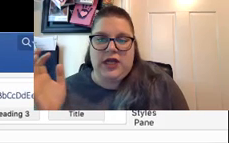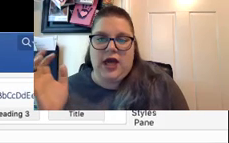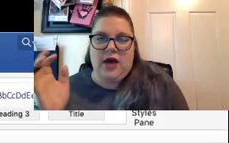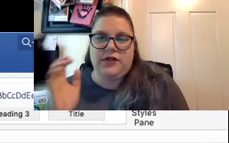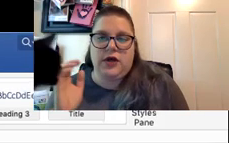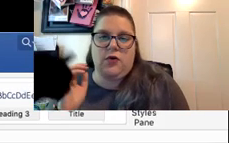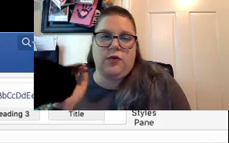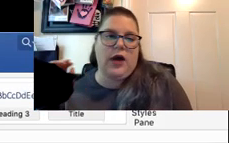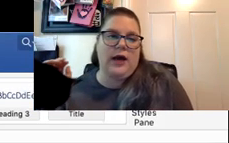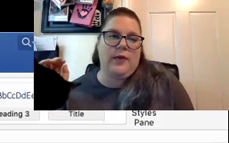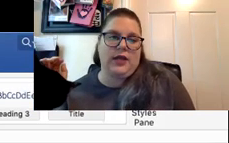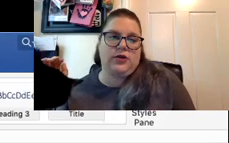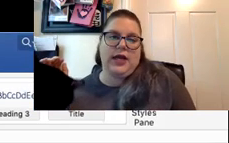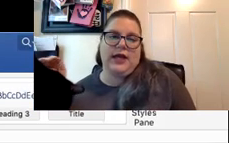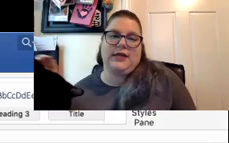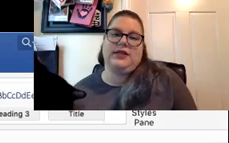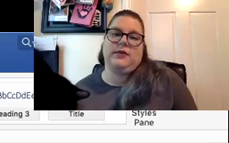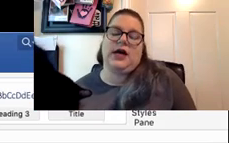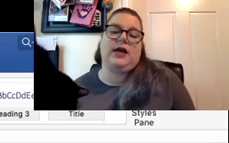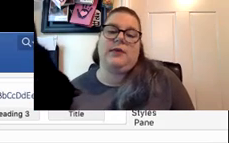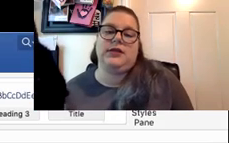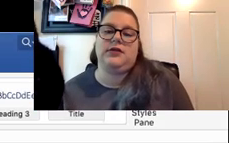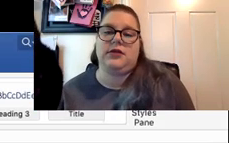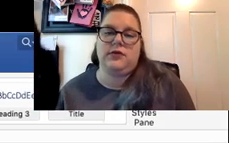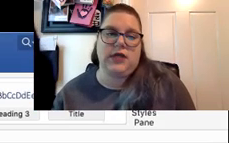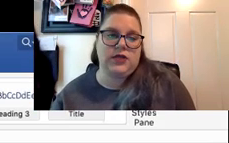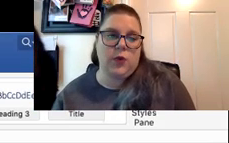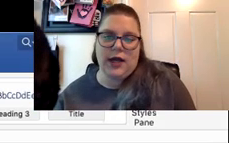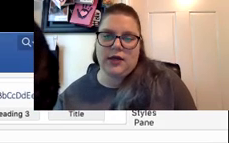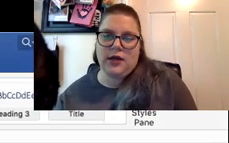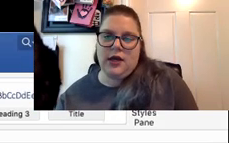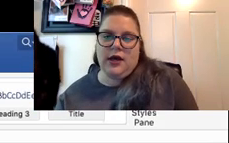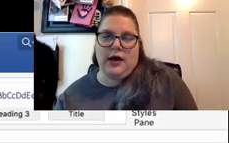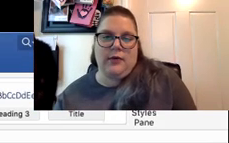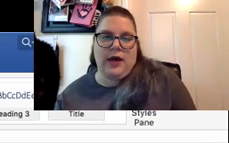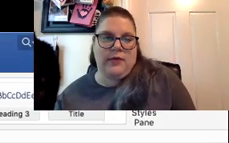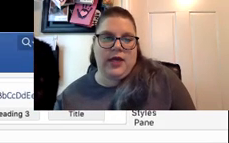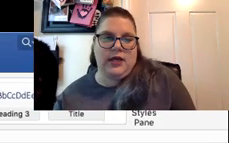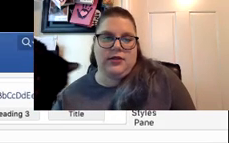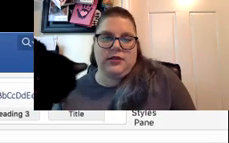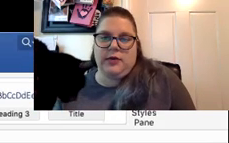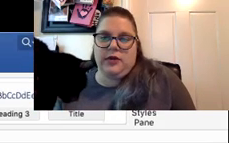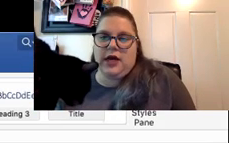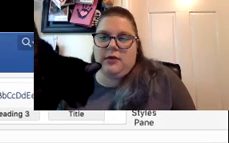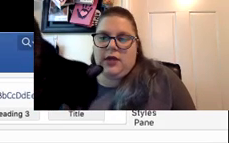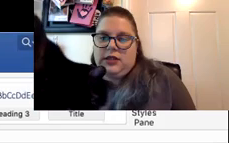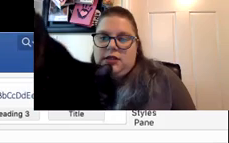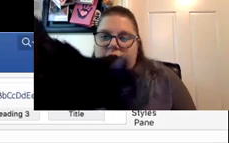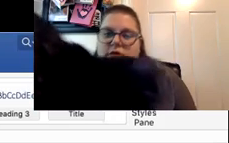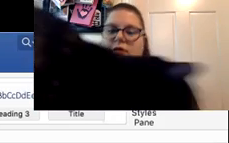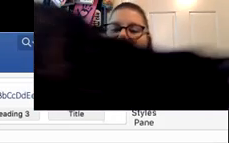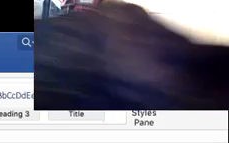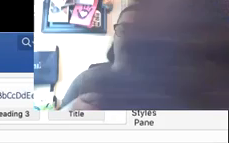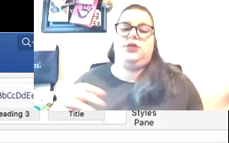into PDF. So I made creating accessible documents to an H1. I made demo